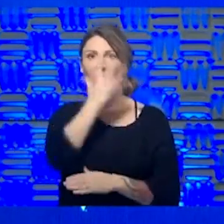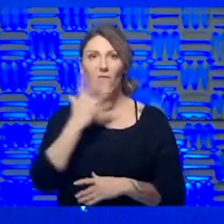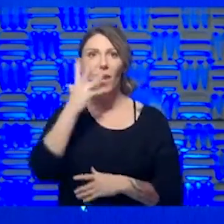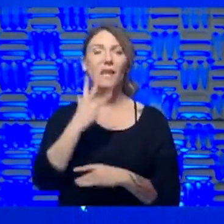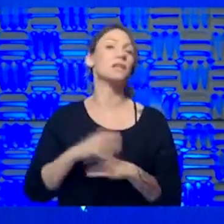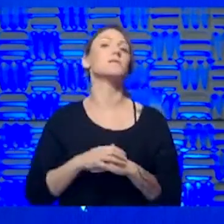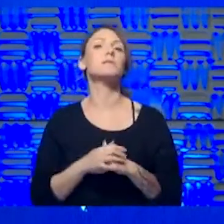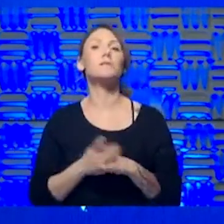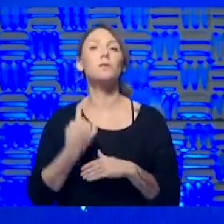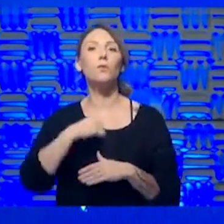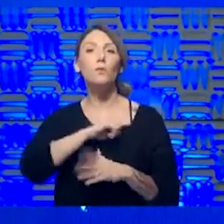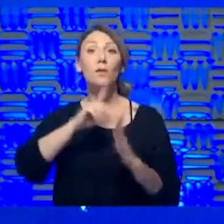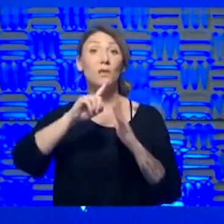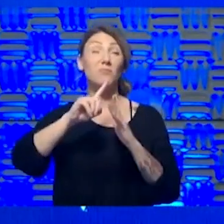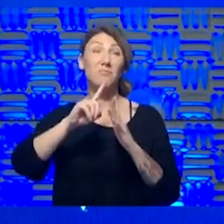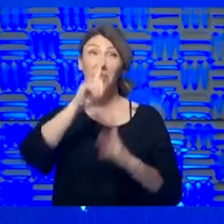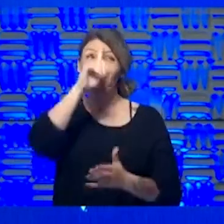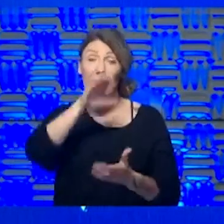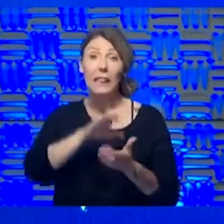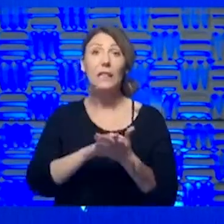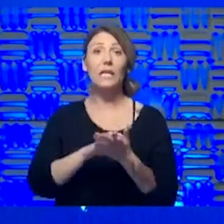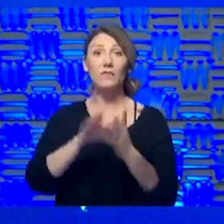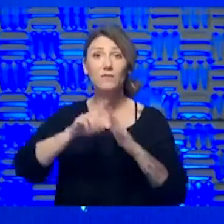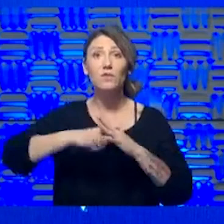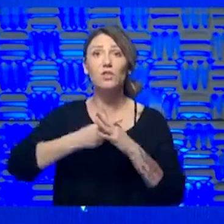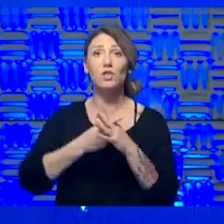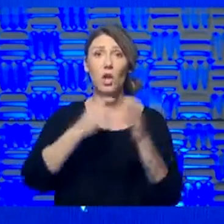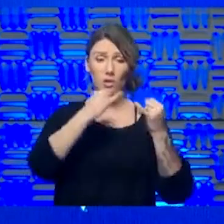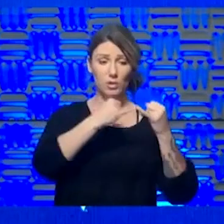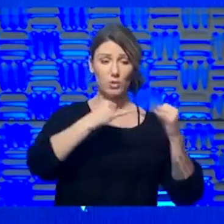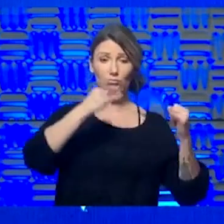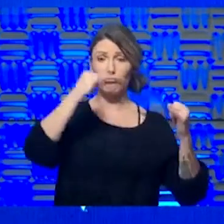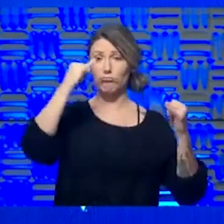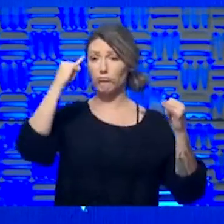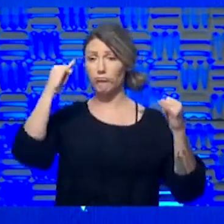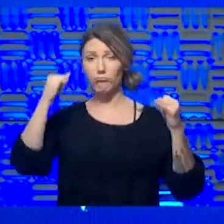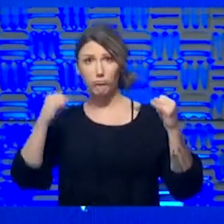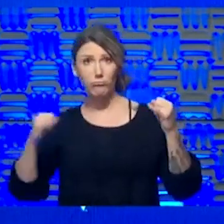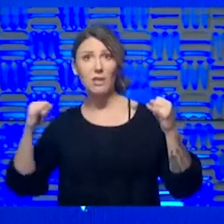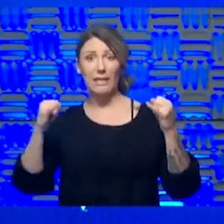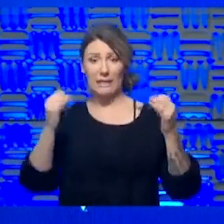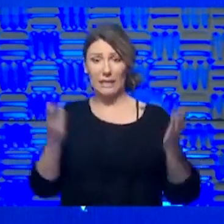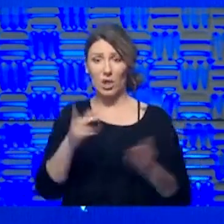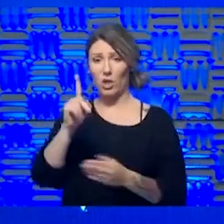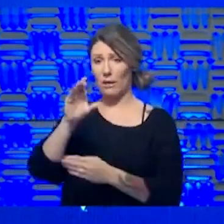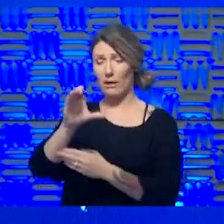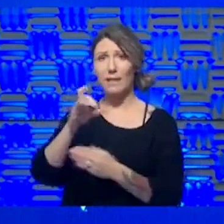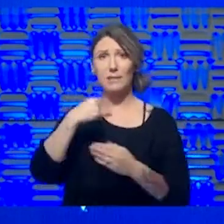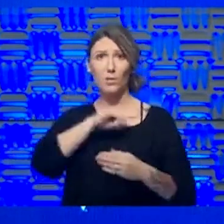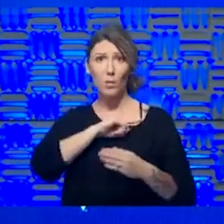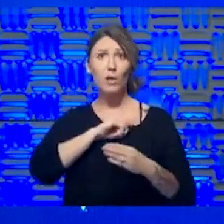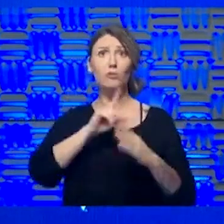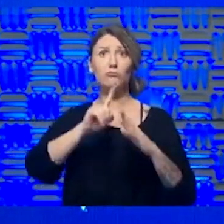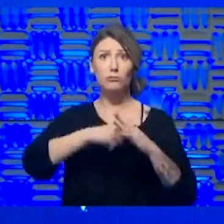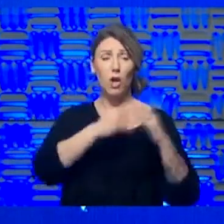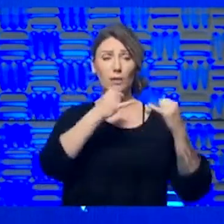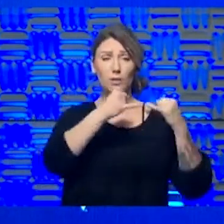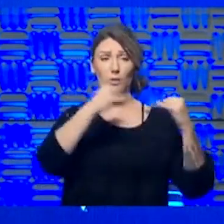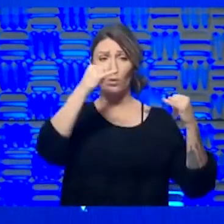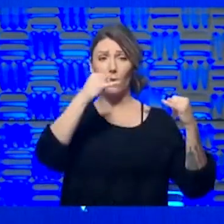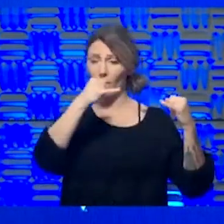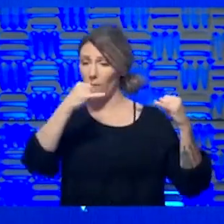have started to bend the curve here in Kansas City, and because we did all those things so early, all those infectious